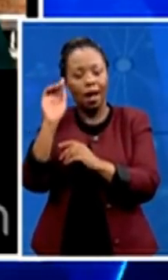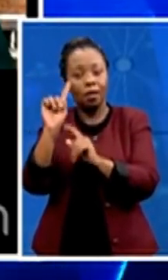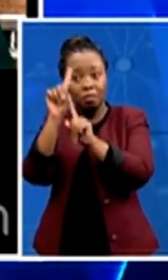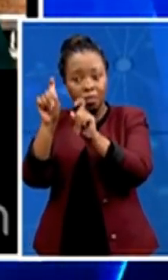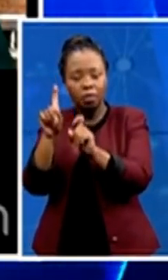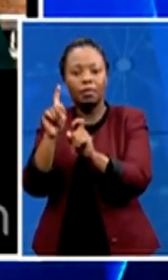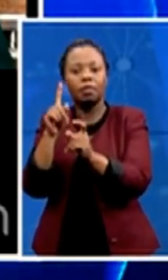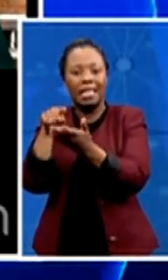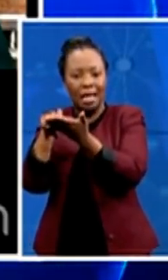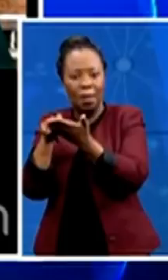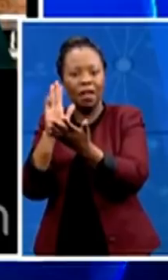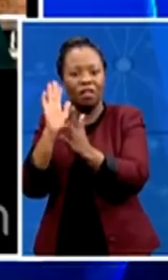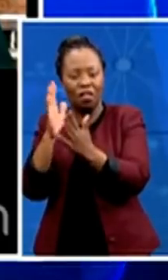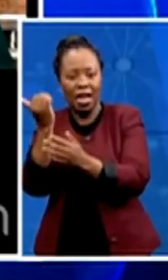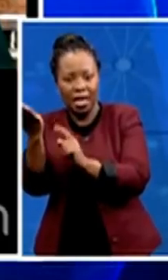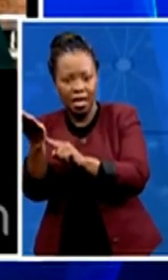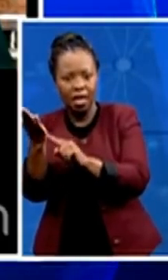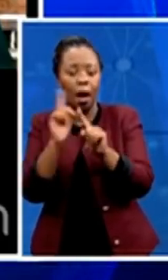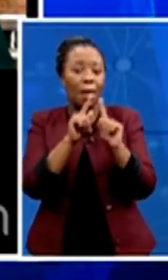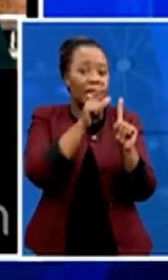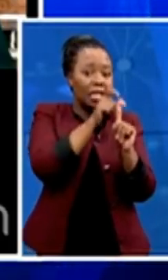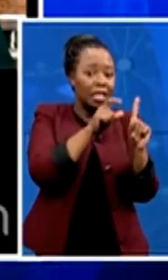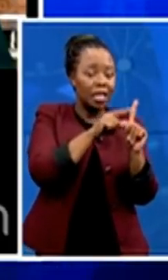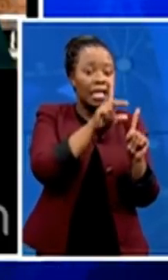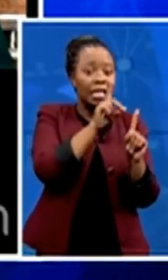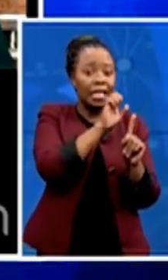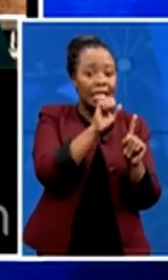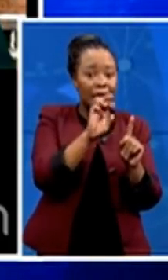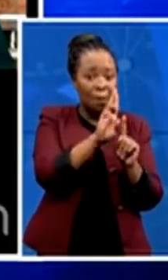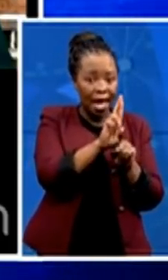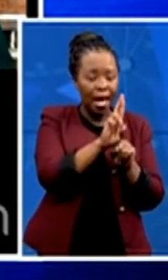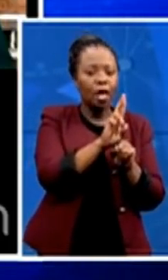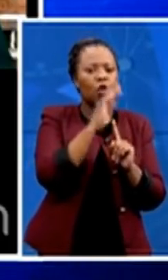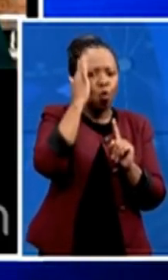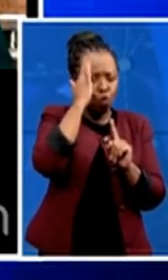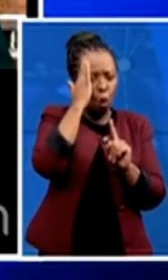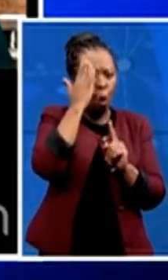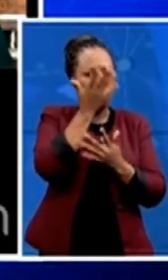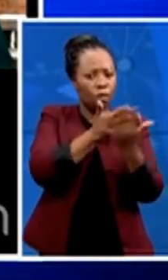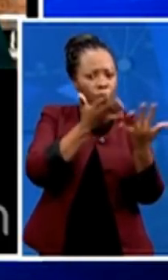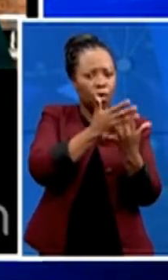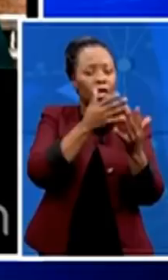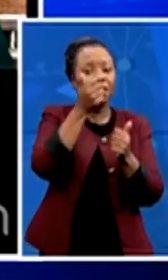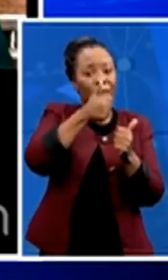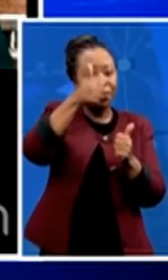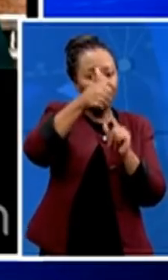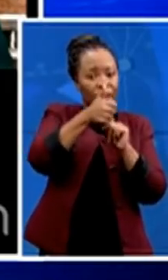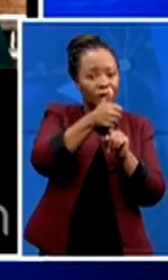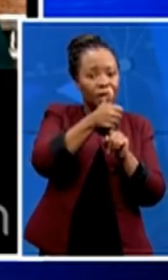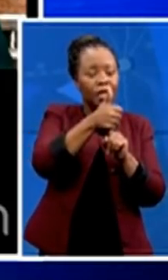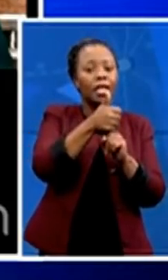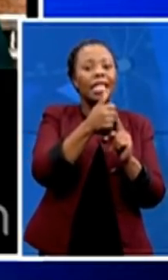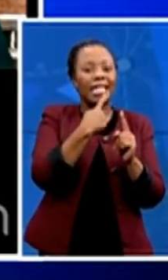during his correspondence with the registrar of the Supreme Court of Appeal, he then made those statements. Is that